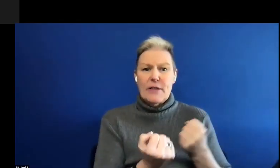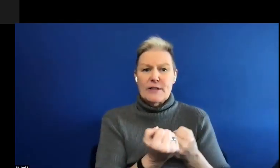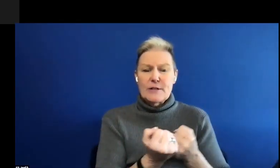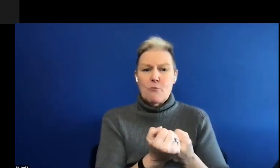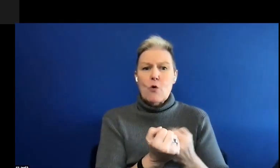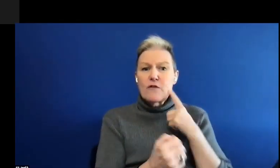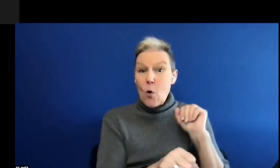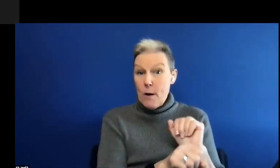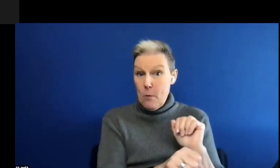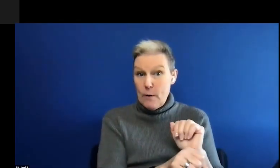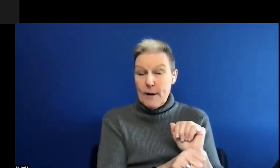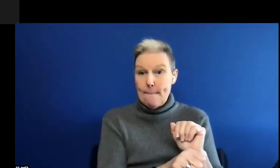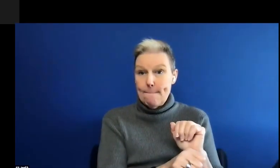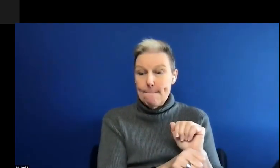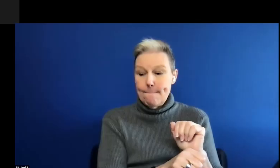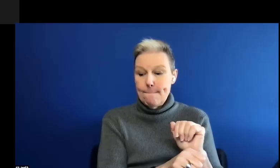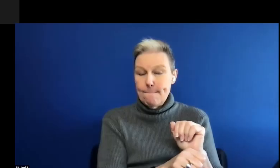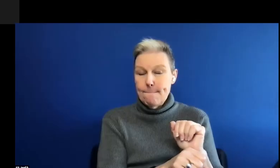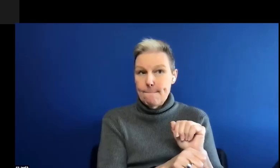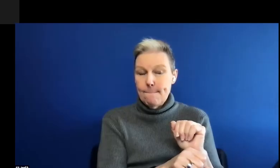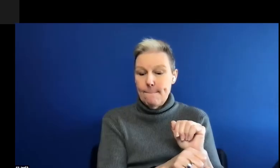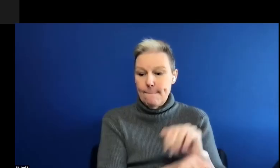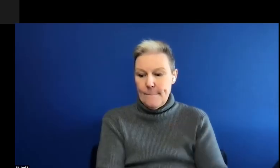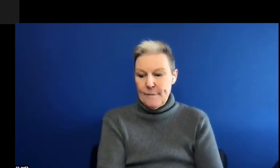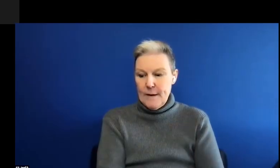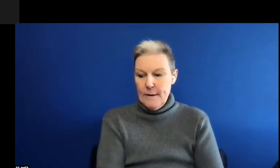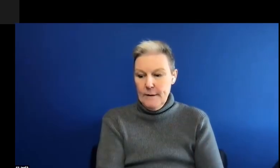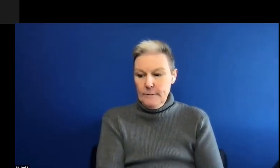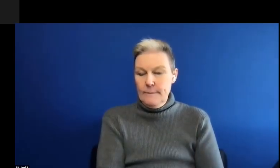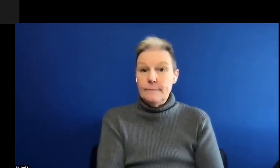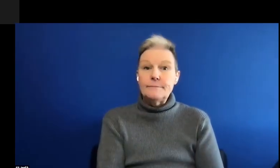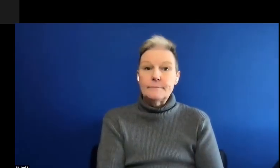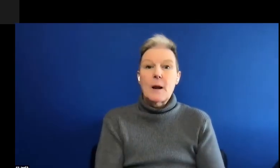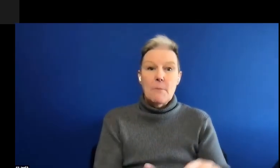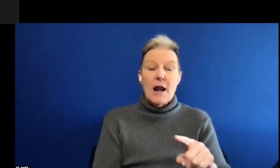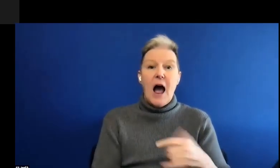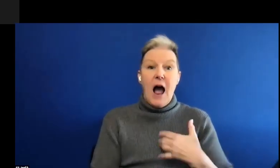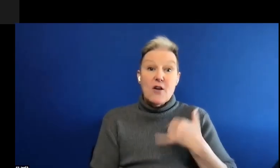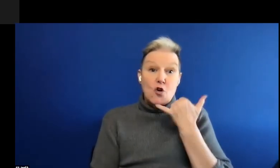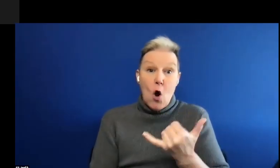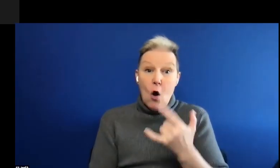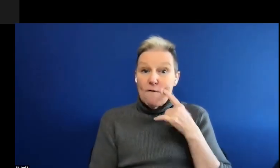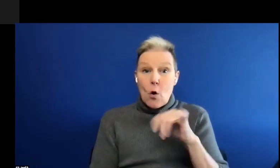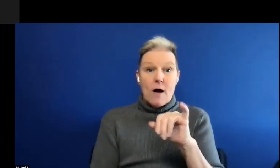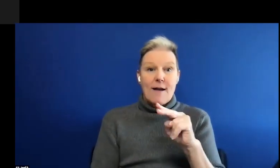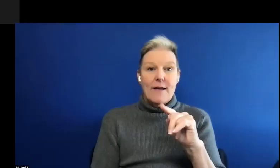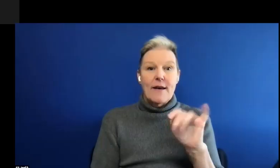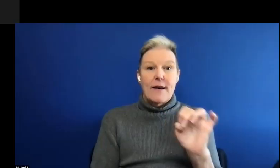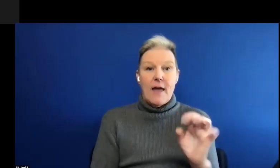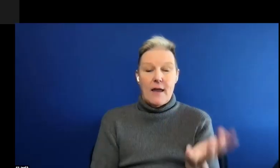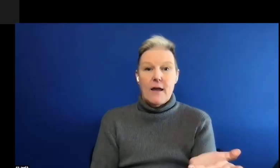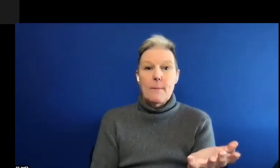for employment. But I called in for intake, and